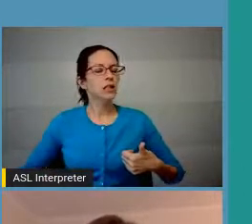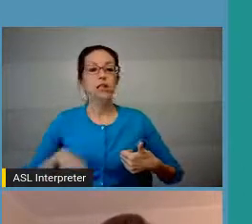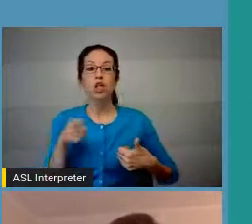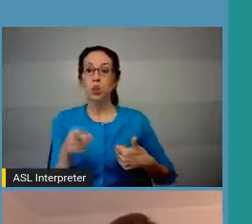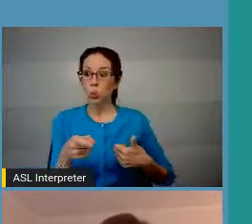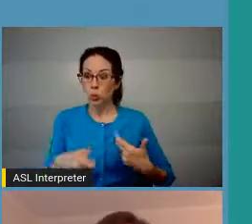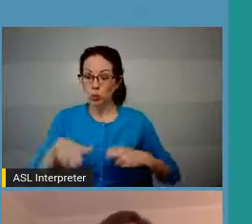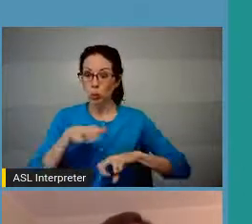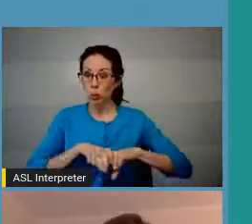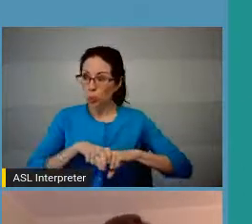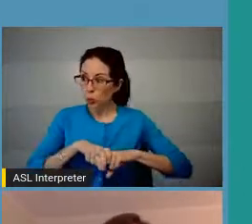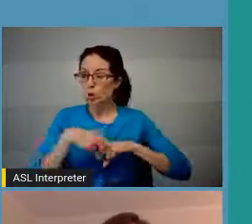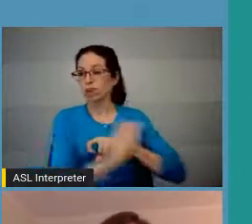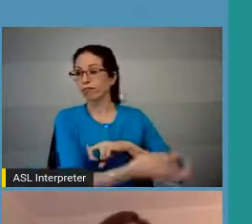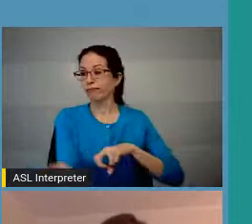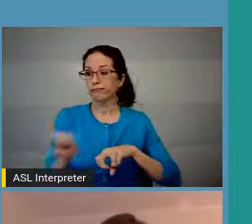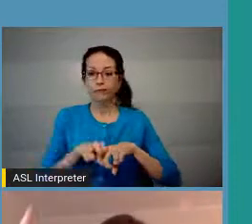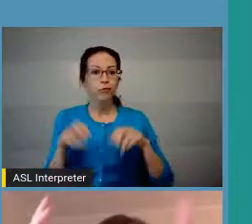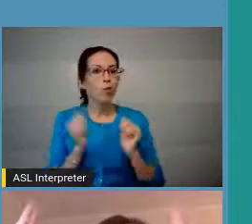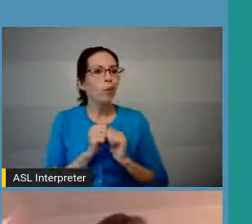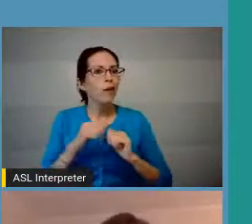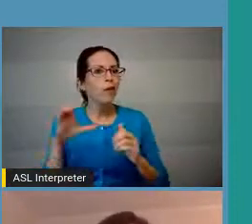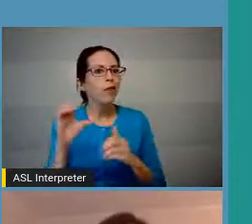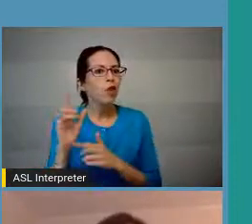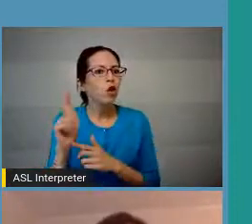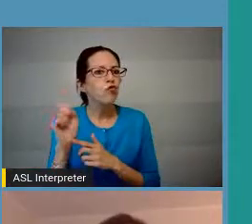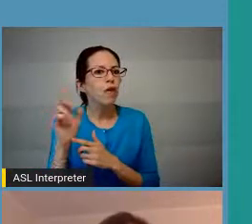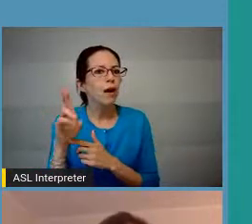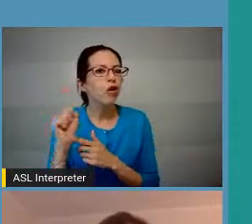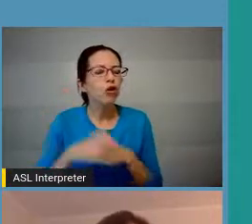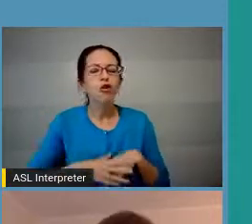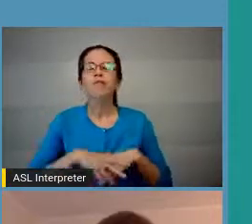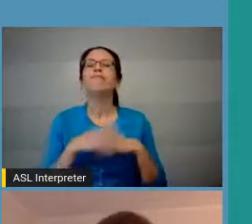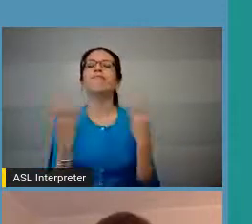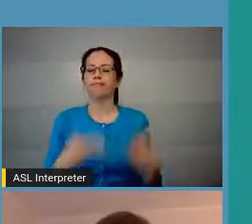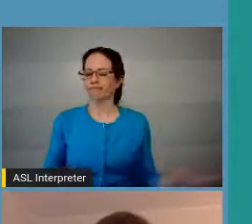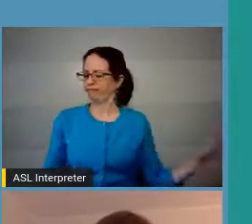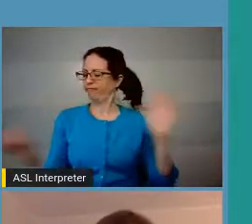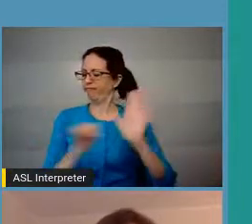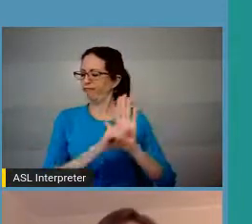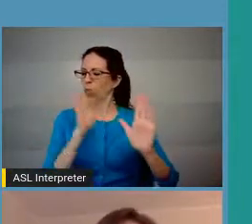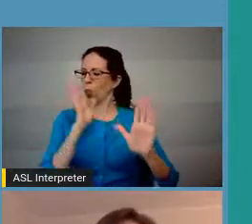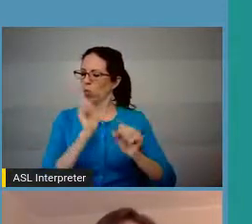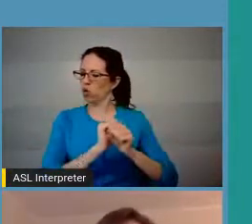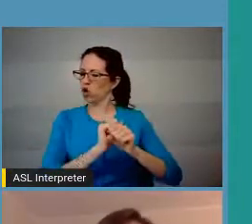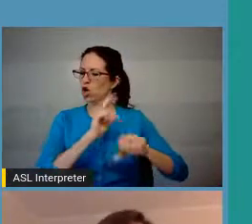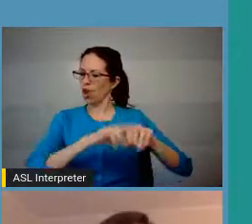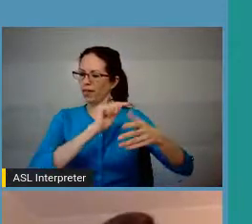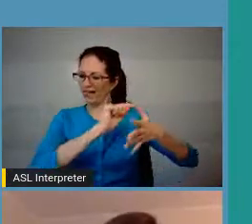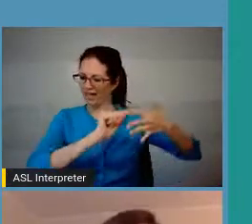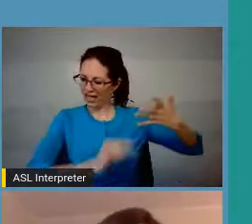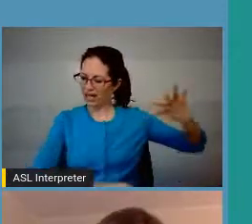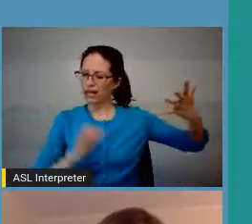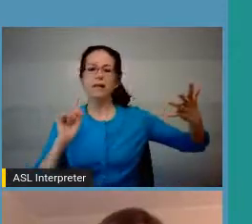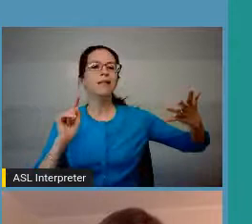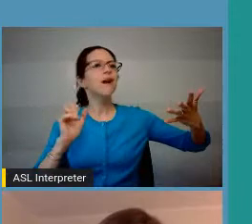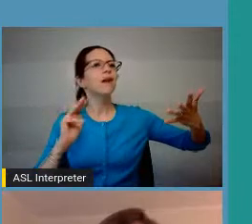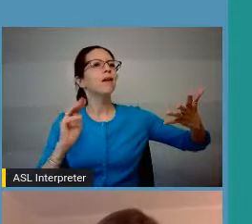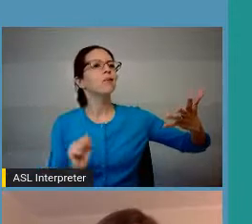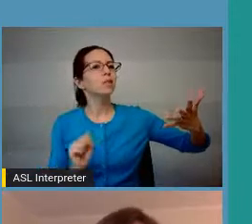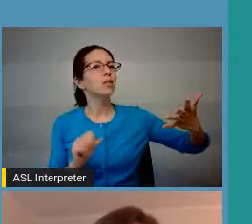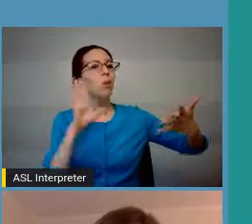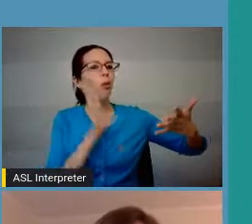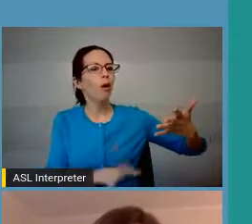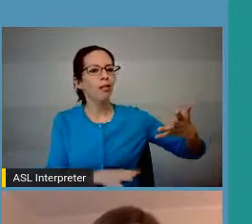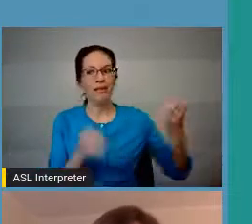tables, you've talked about it with your curators, you've all identified you're going to work on this set of items to be digitized. Now you need to